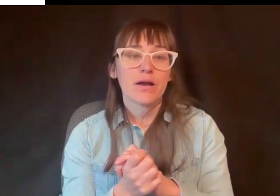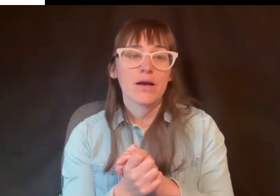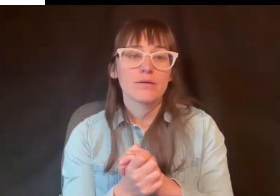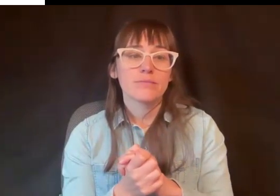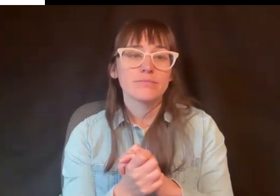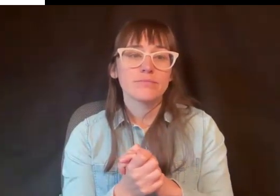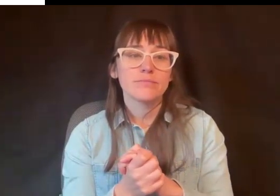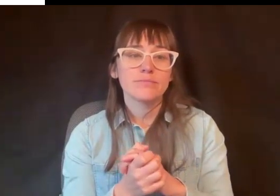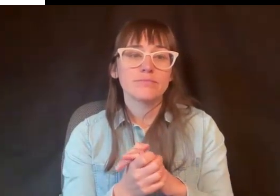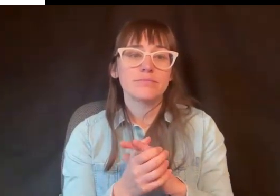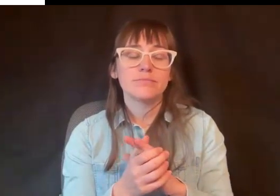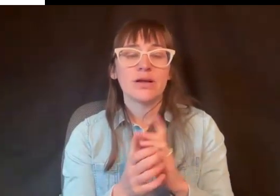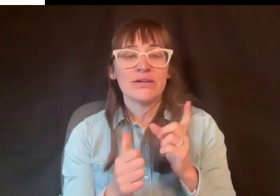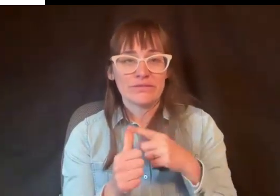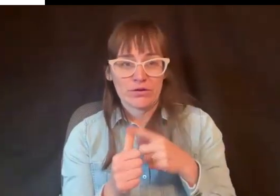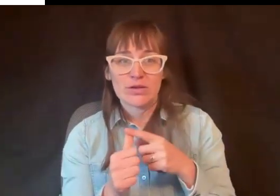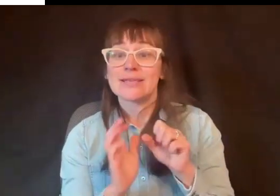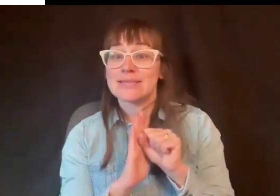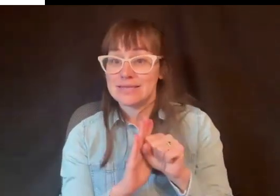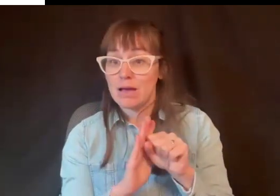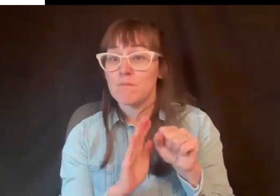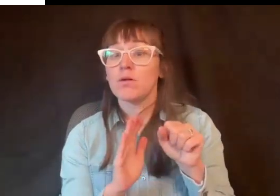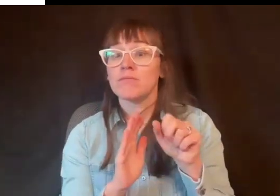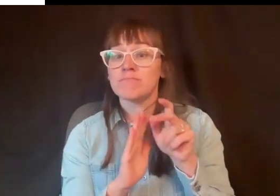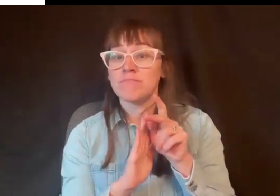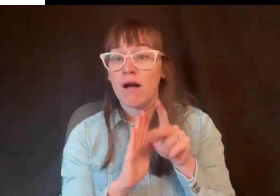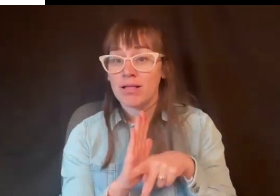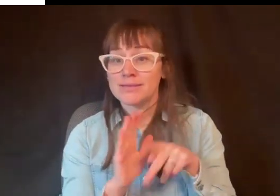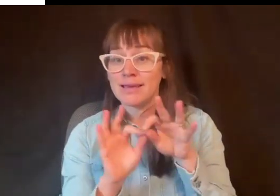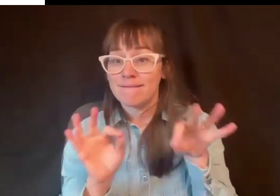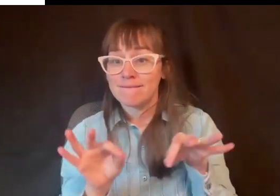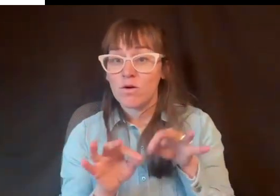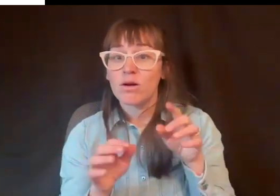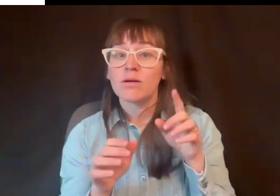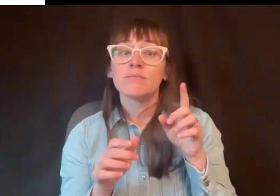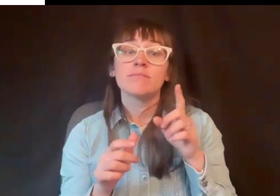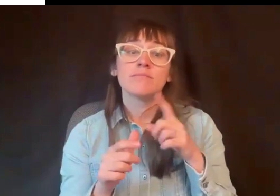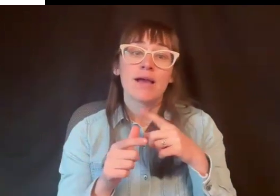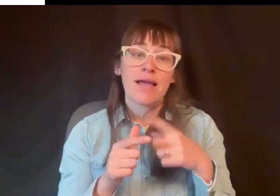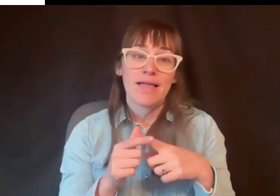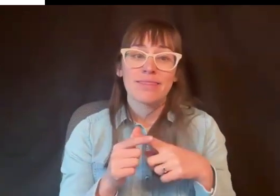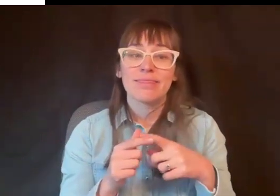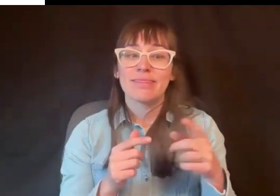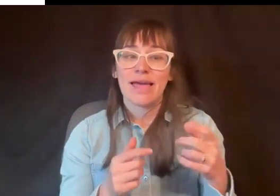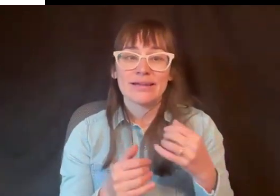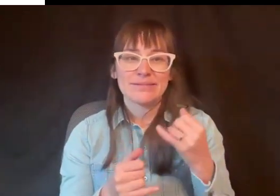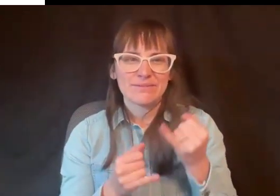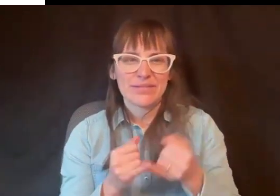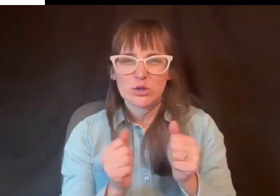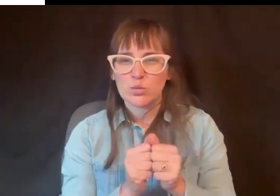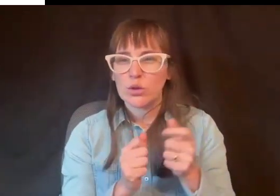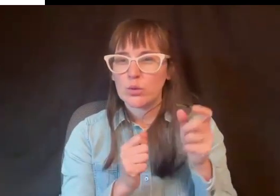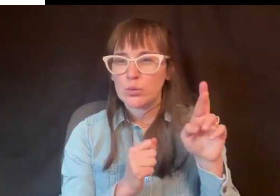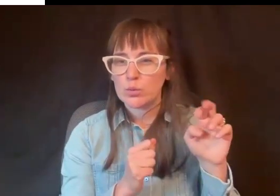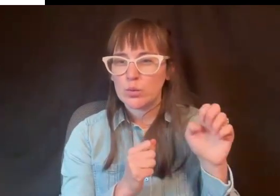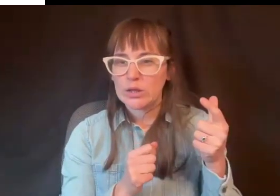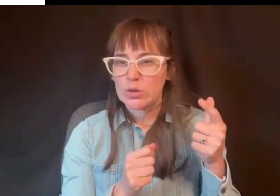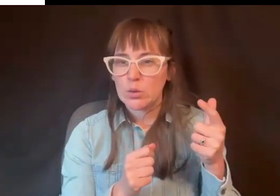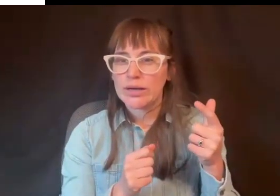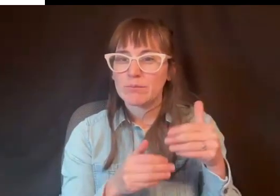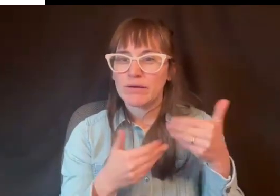then we'll look at the guidance we published, and then we will finally finish with the regulatory provision. Next slide, please.